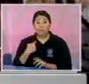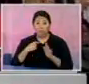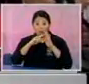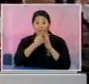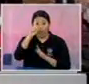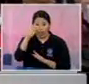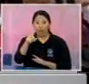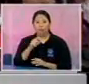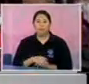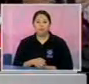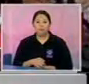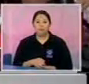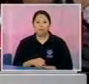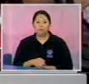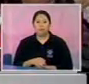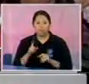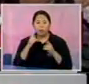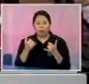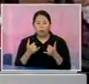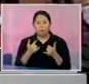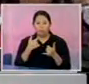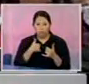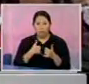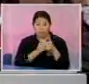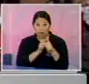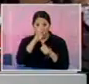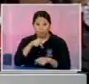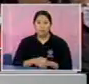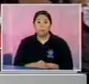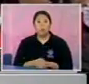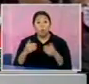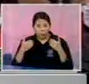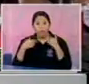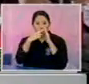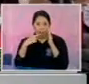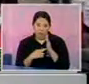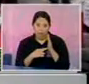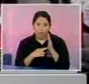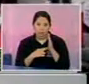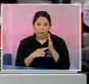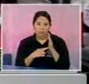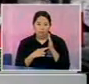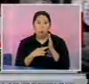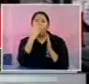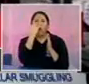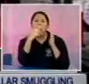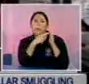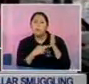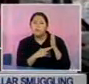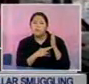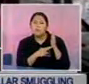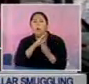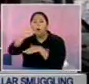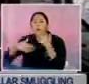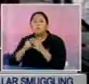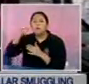We have rules, and rules are designed so that everyone would follow the rule.